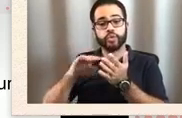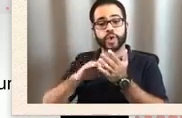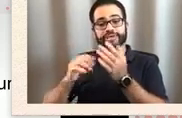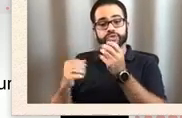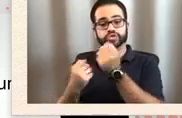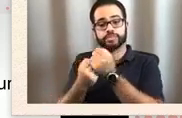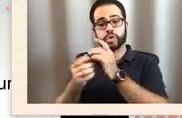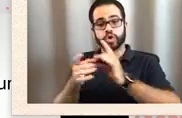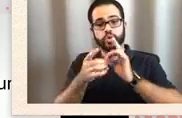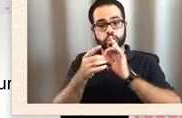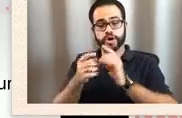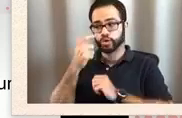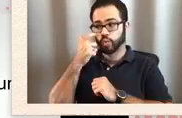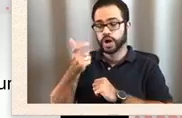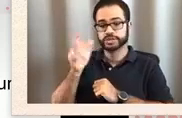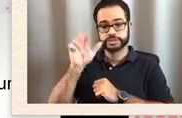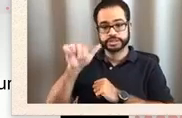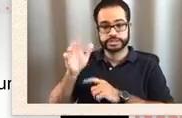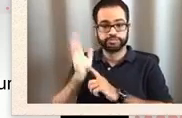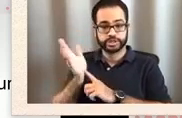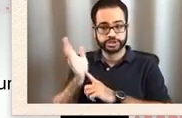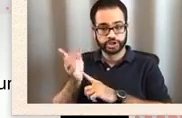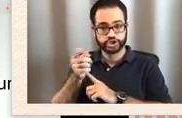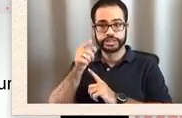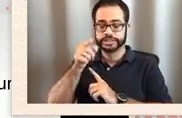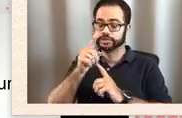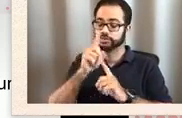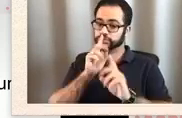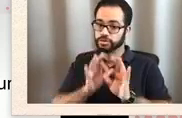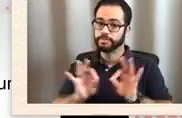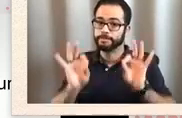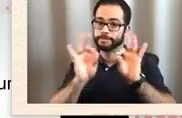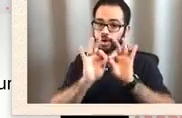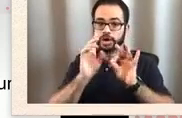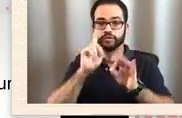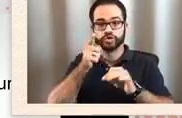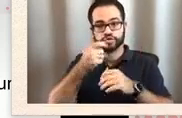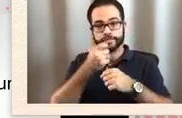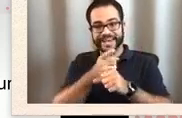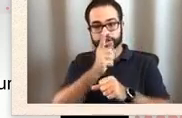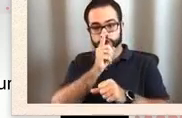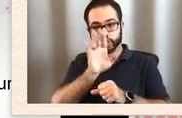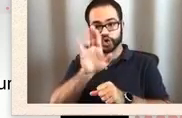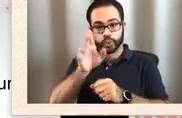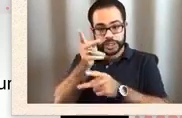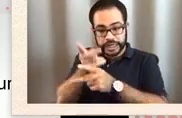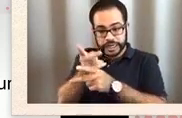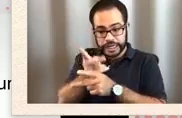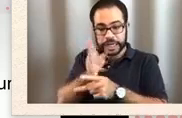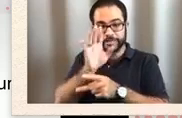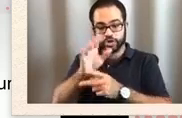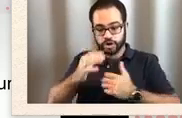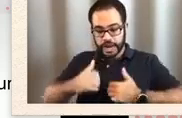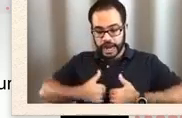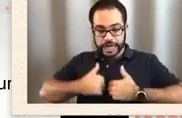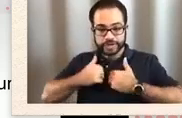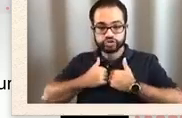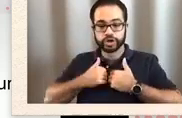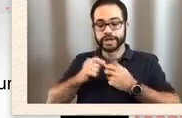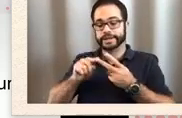this presentation, this is critical for you to make sure that you're keeping the resident's address, the